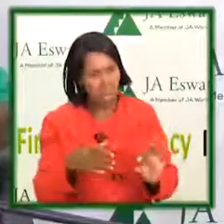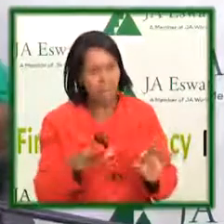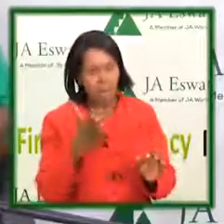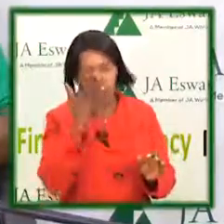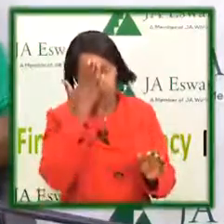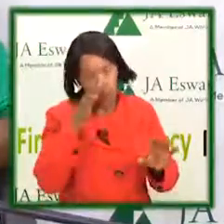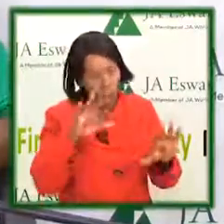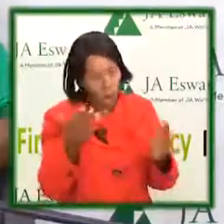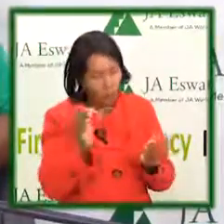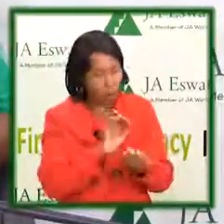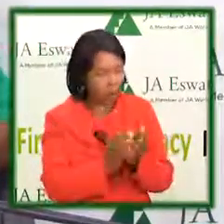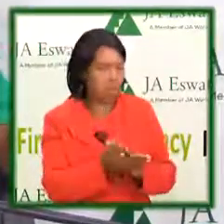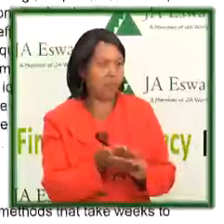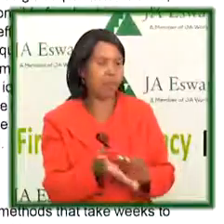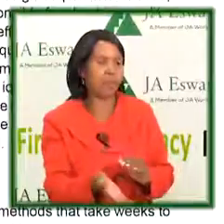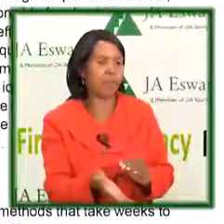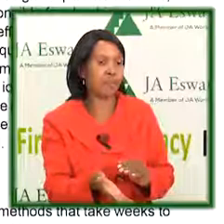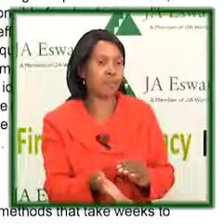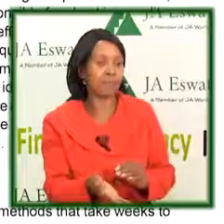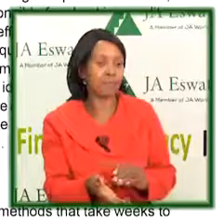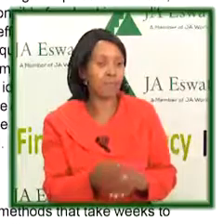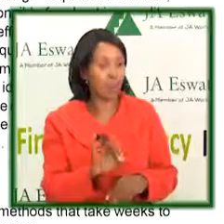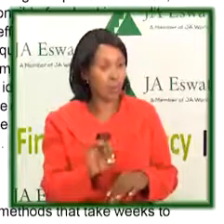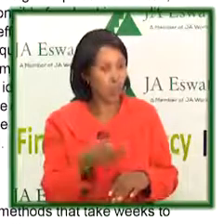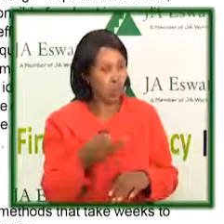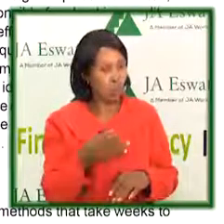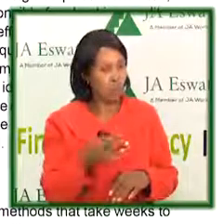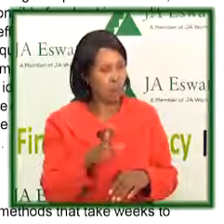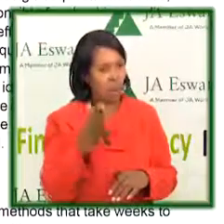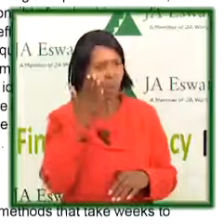Number two, to ensure high quality, establish high standards.